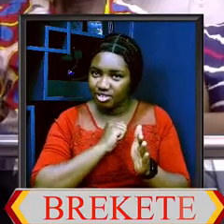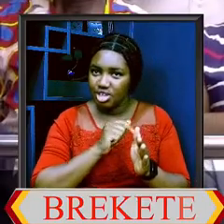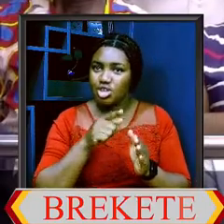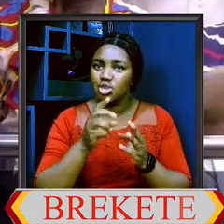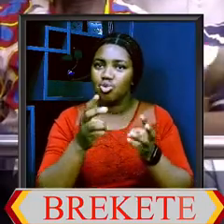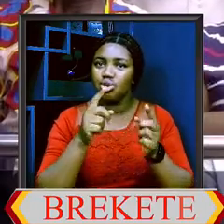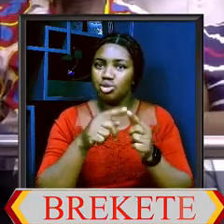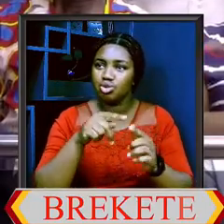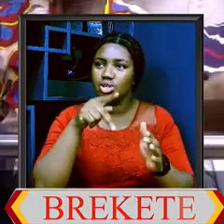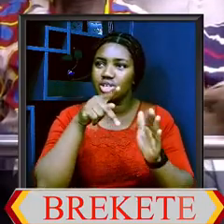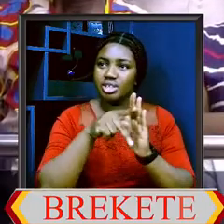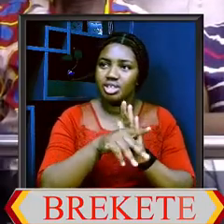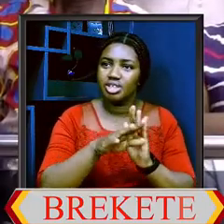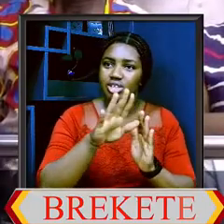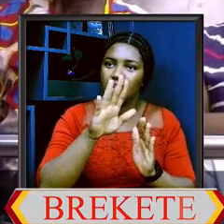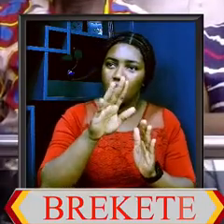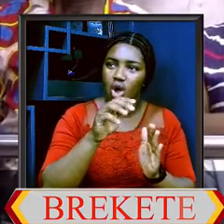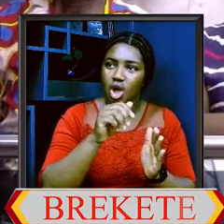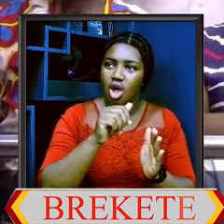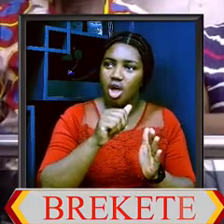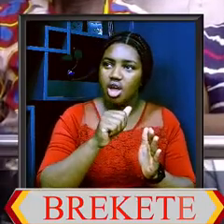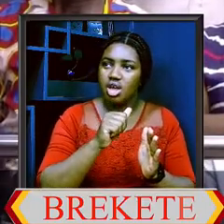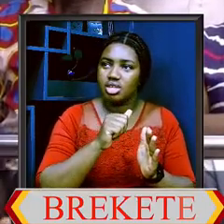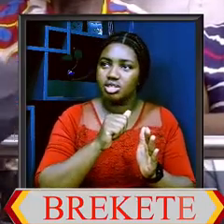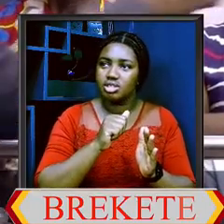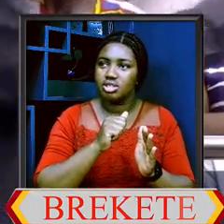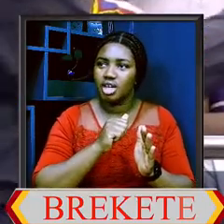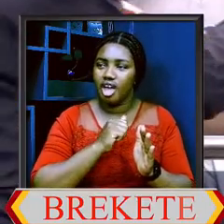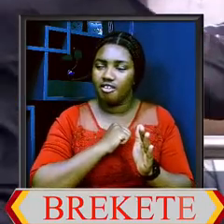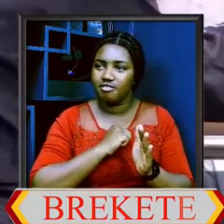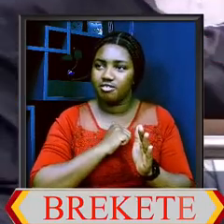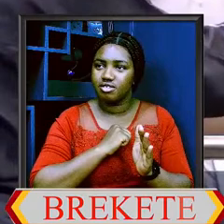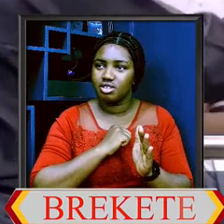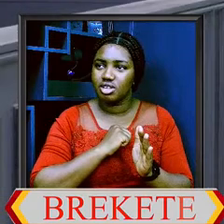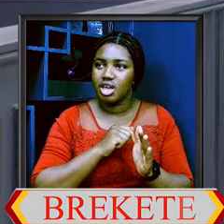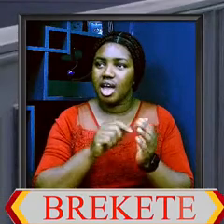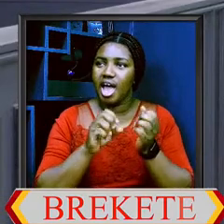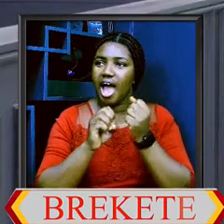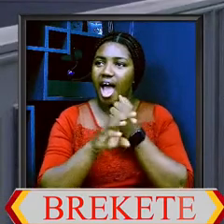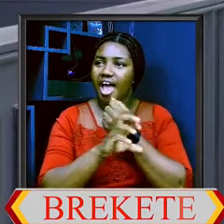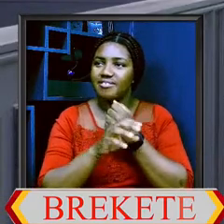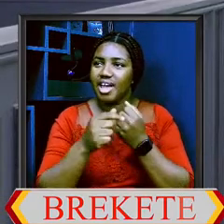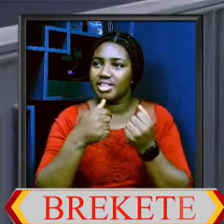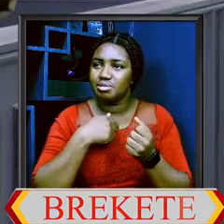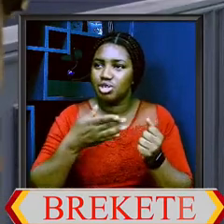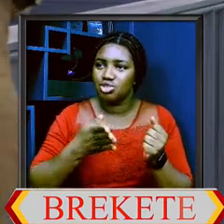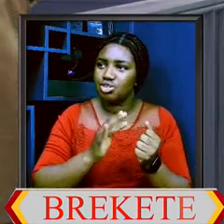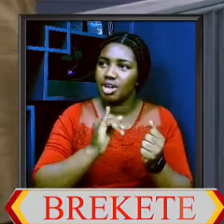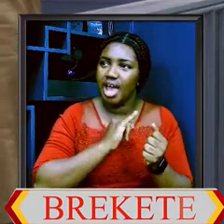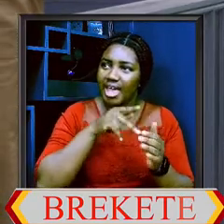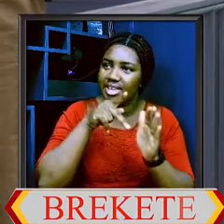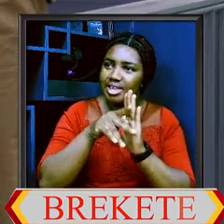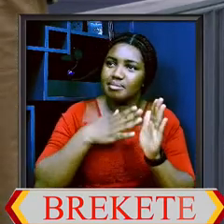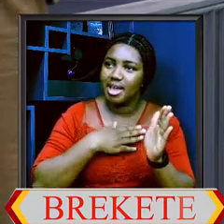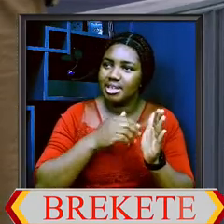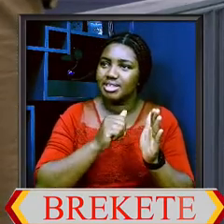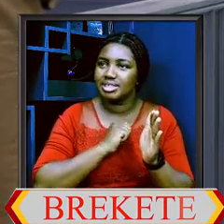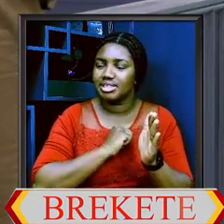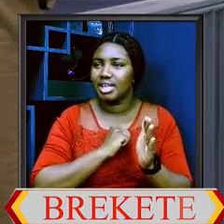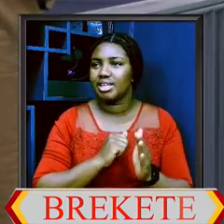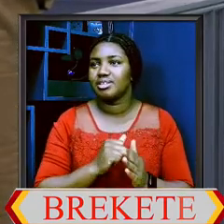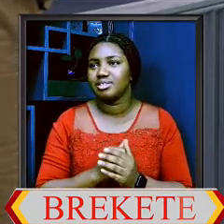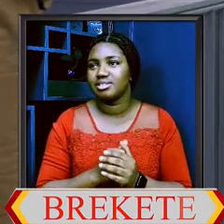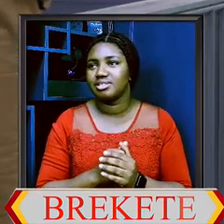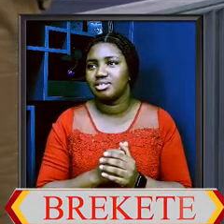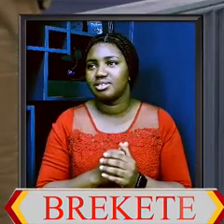adise no hold hold for hold for well if you say I should advise you not to kill yourself what